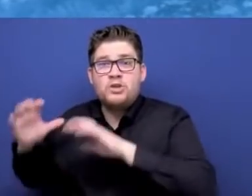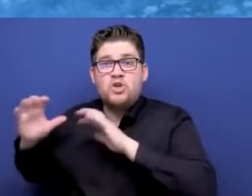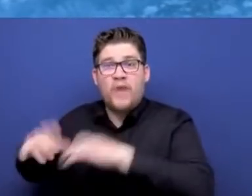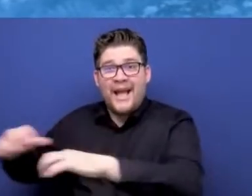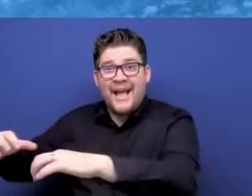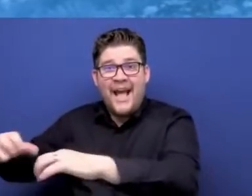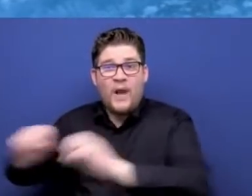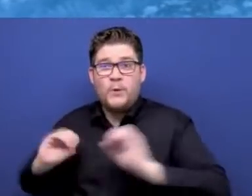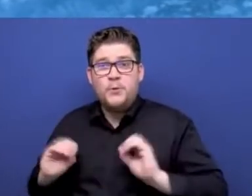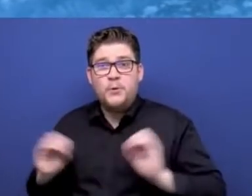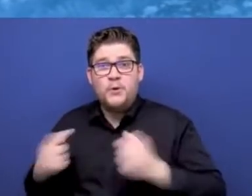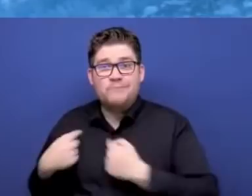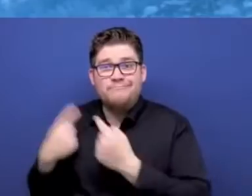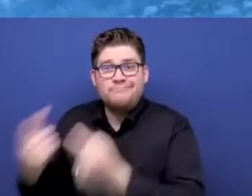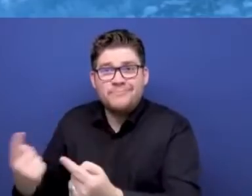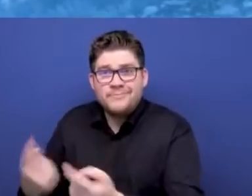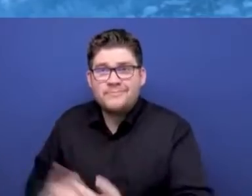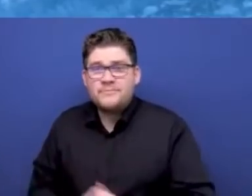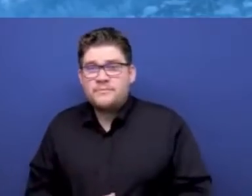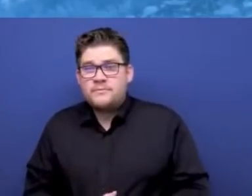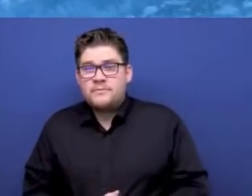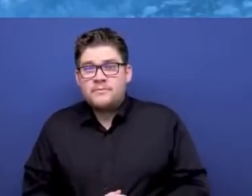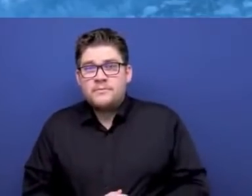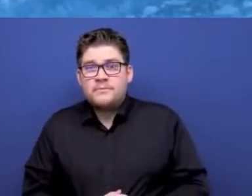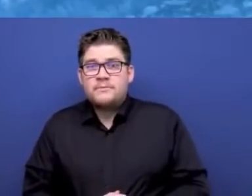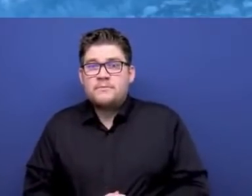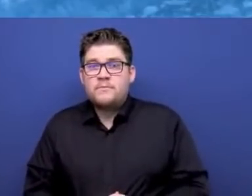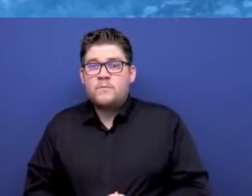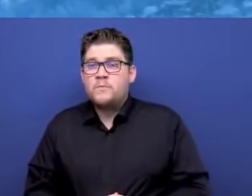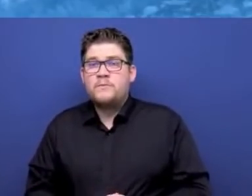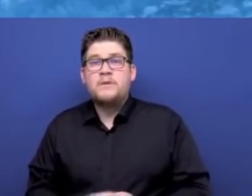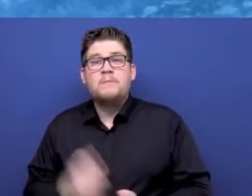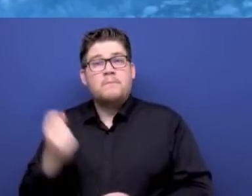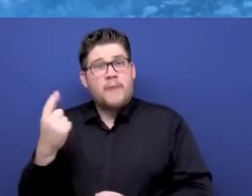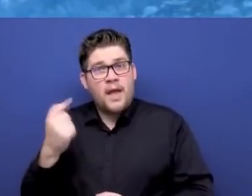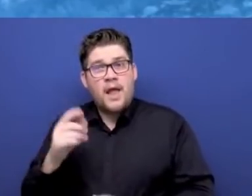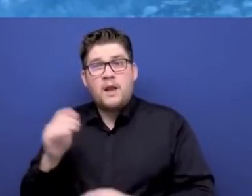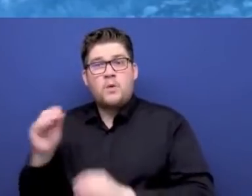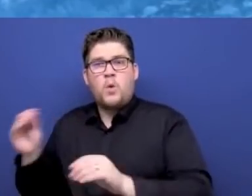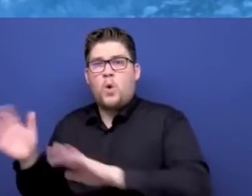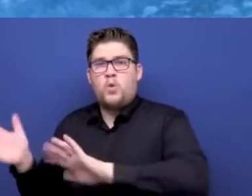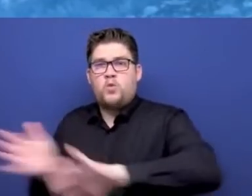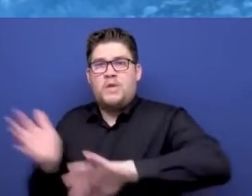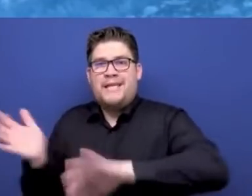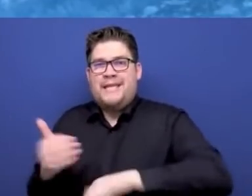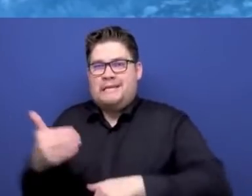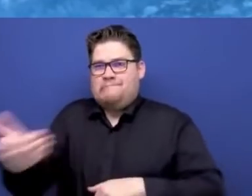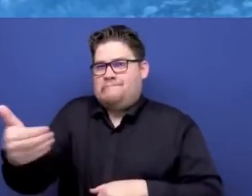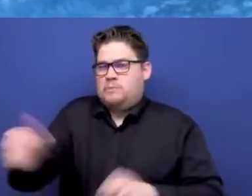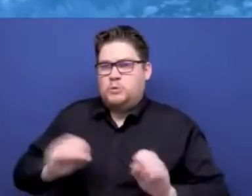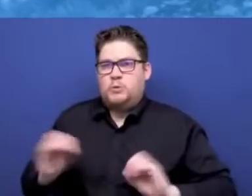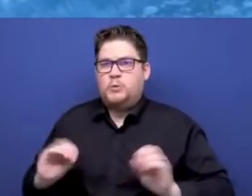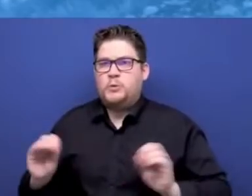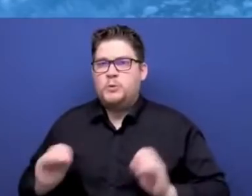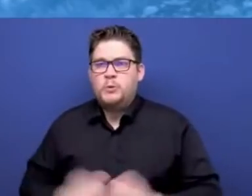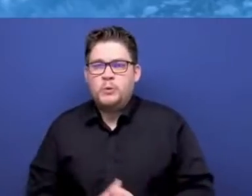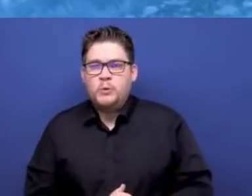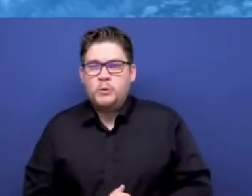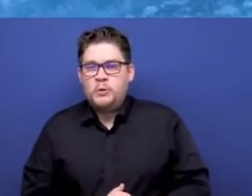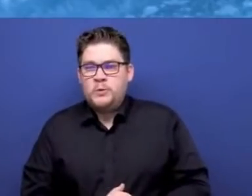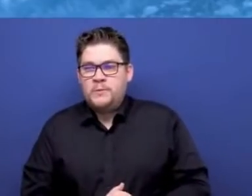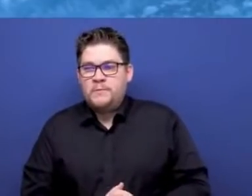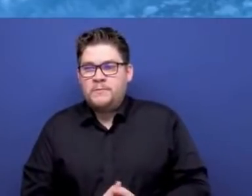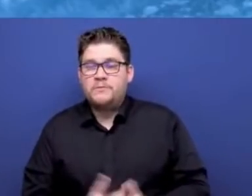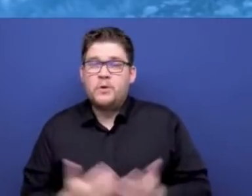be extreme. And so it's a bit of a positive and a negative, where it's not